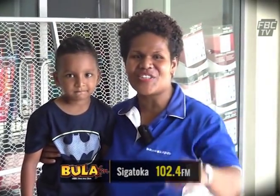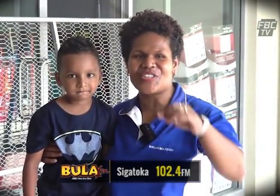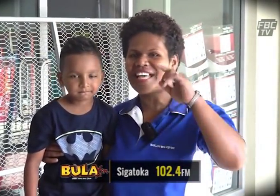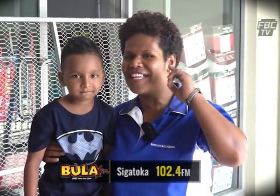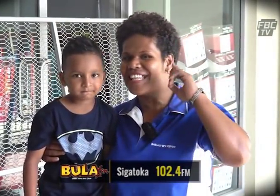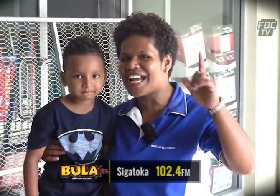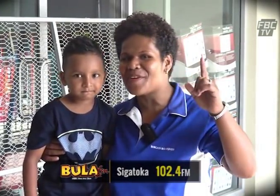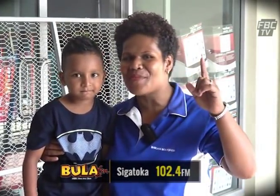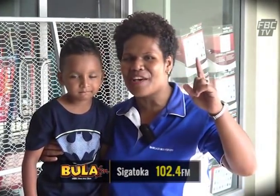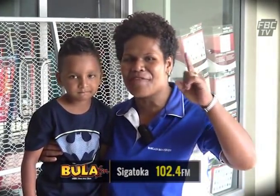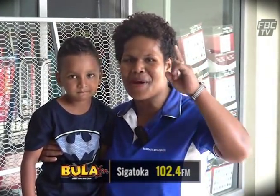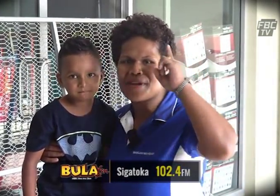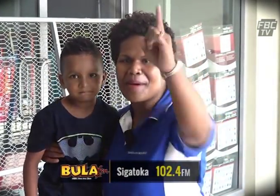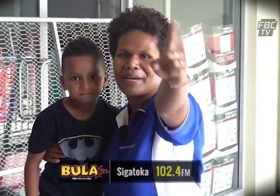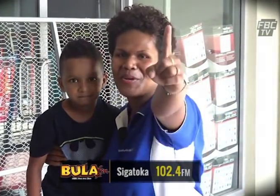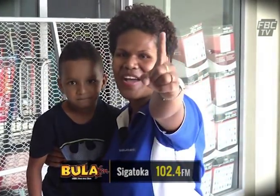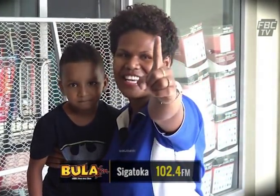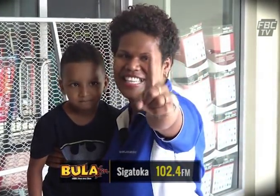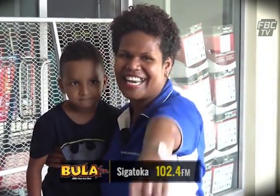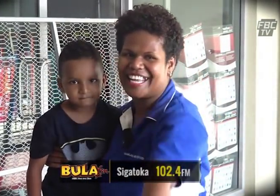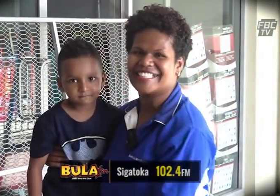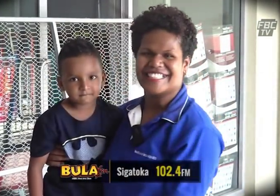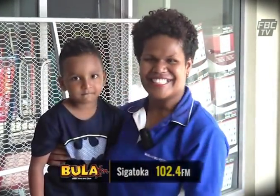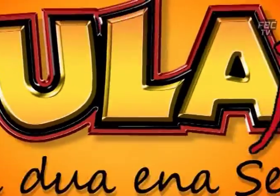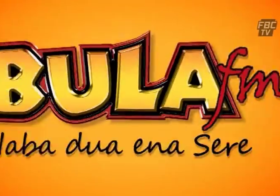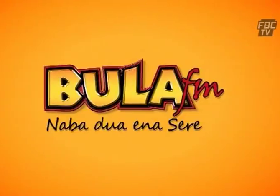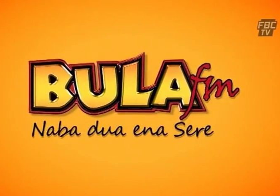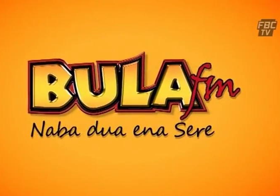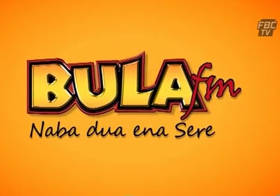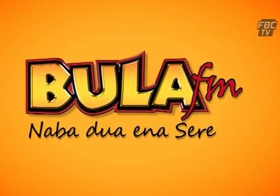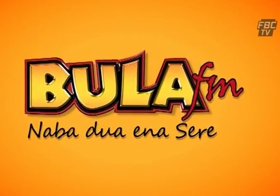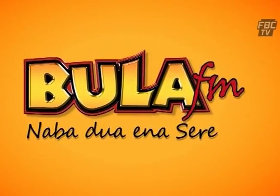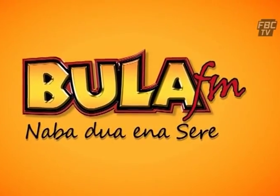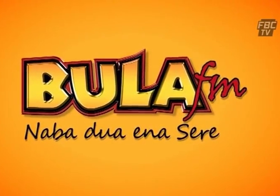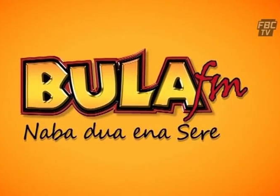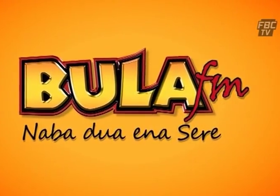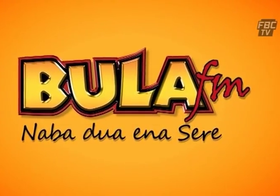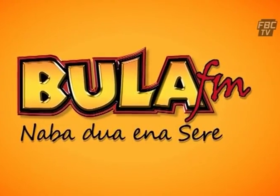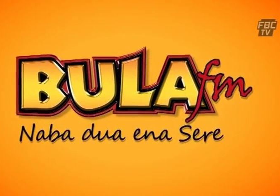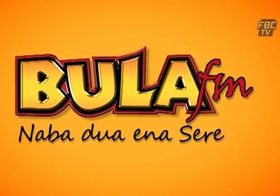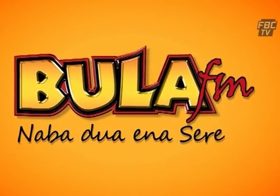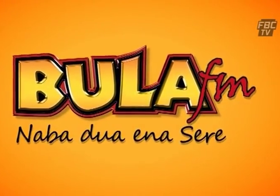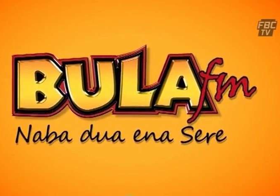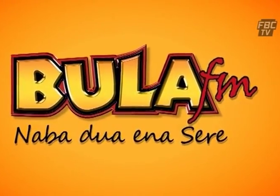toka, kita ondo talita ka ng Bula FM, nambang 2 na sere. Bula FM, nambang 2 na sere.